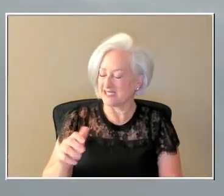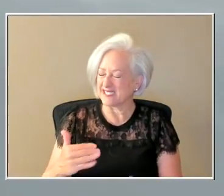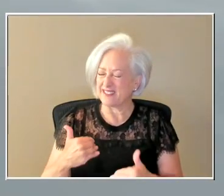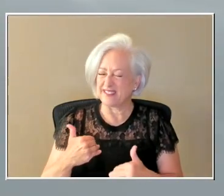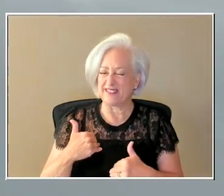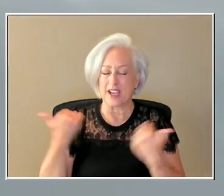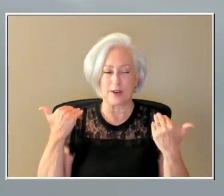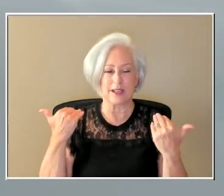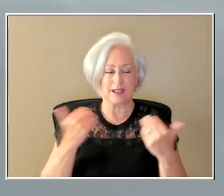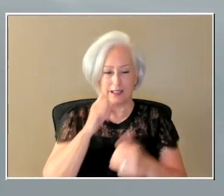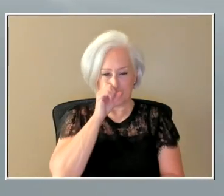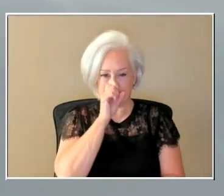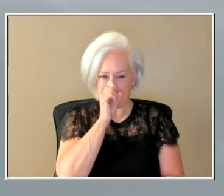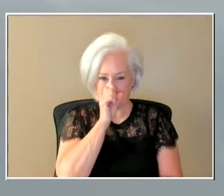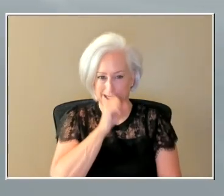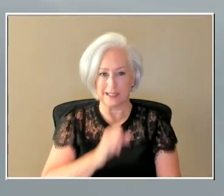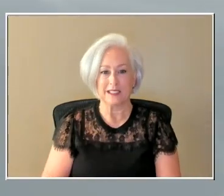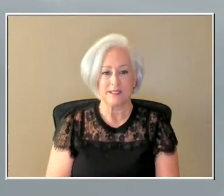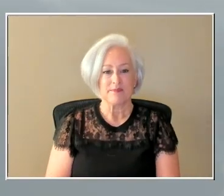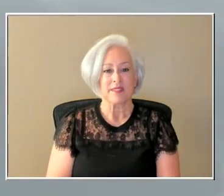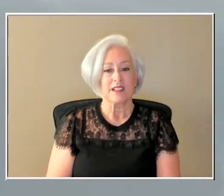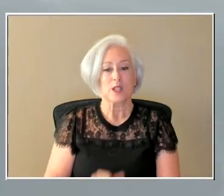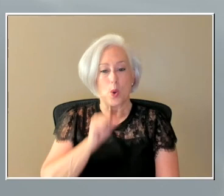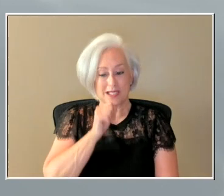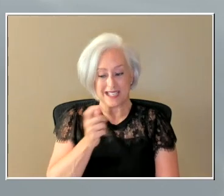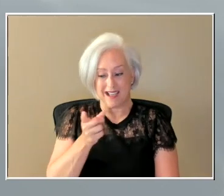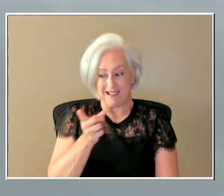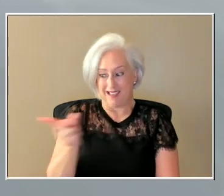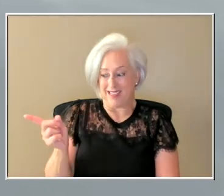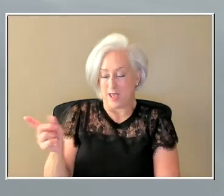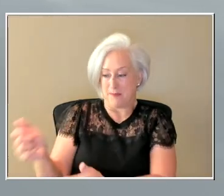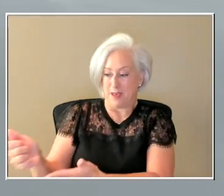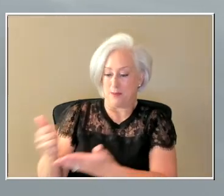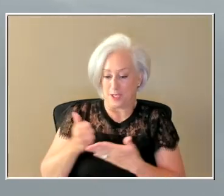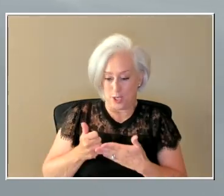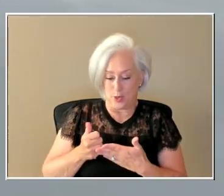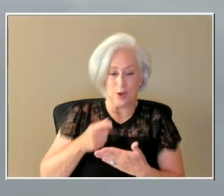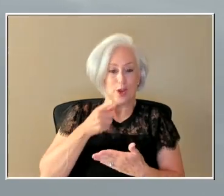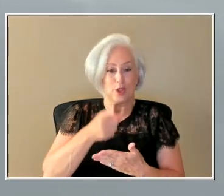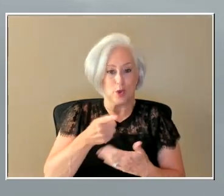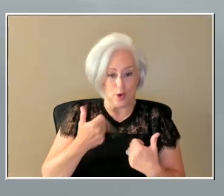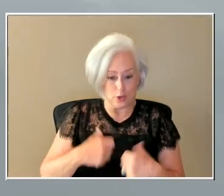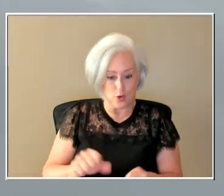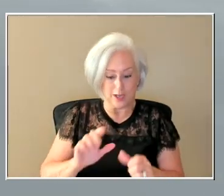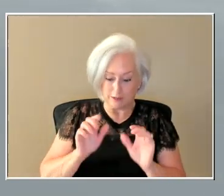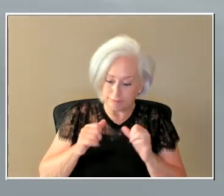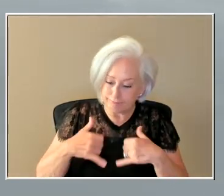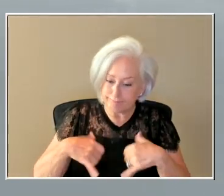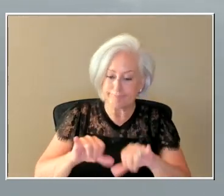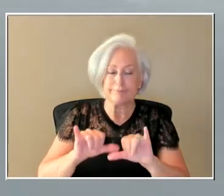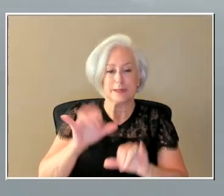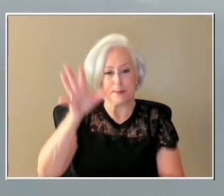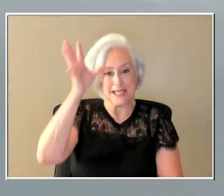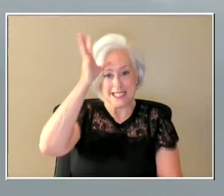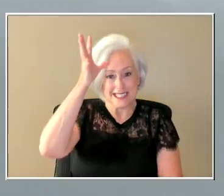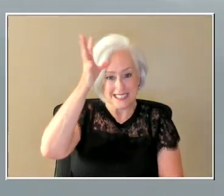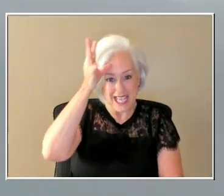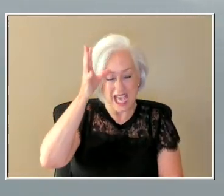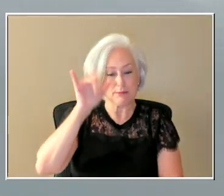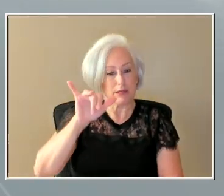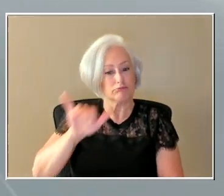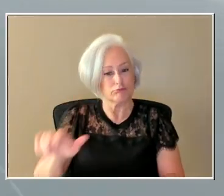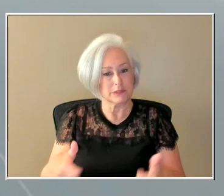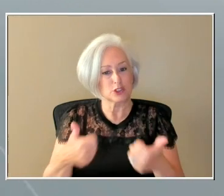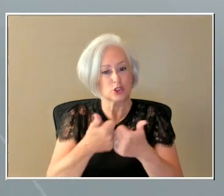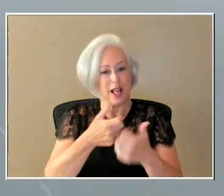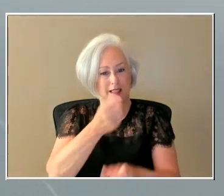So it's not them helping you, it's you're trying to be a dad. Yeah. And so yeah, those are the challenges. And